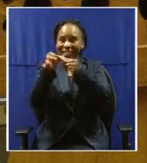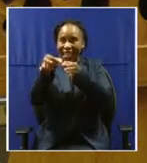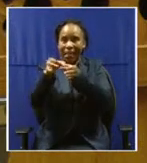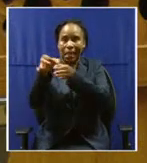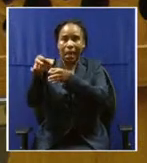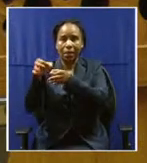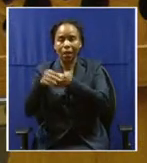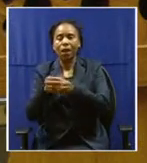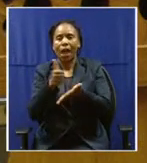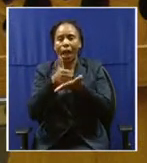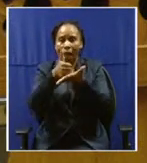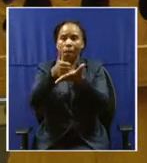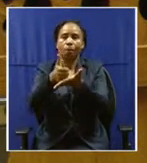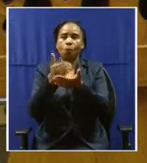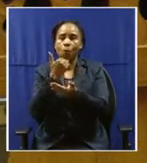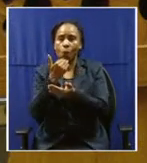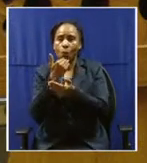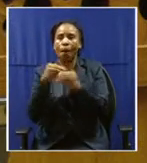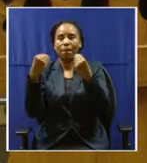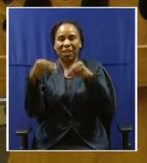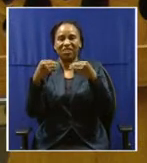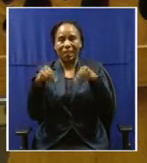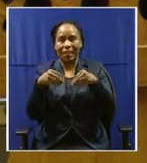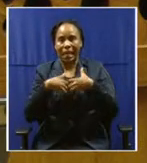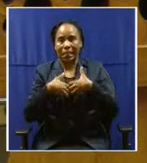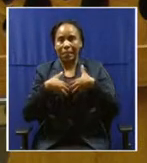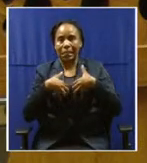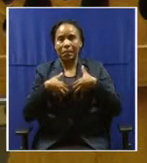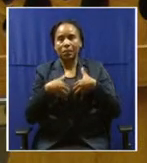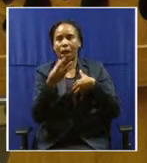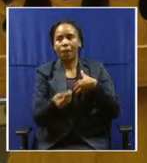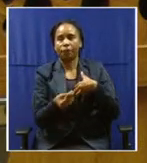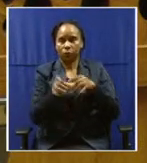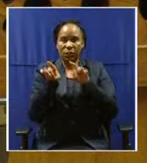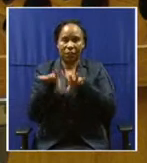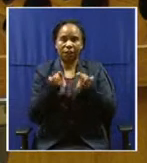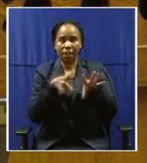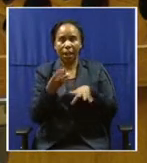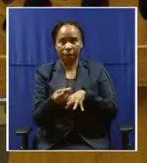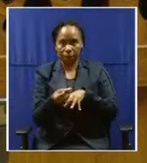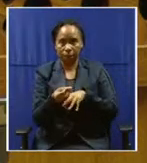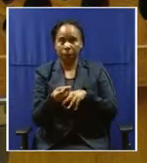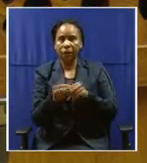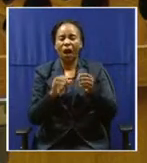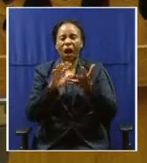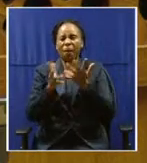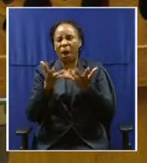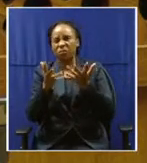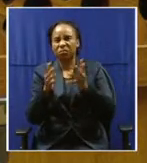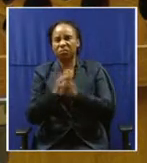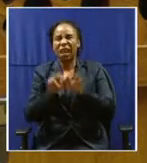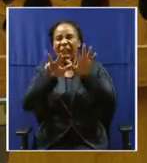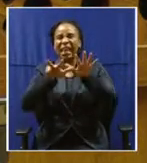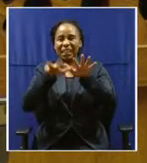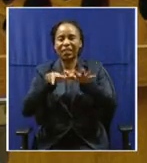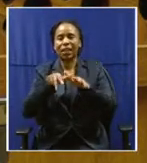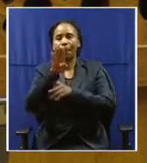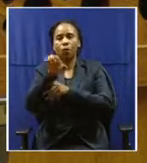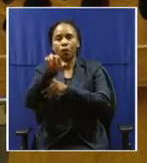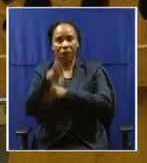businesses in distress. Around 18 billion rand in loans have been approved